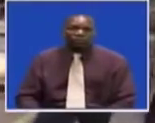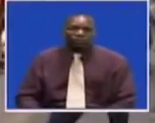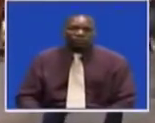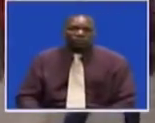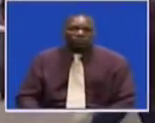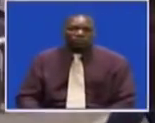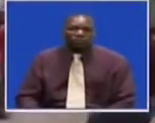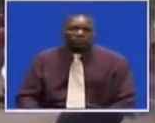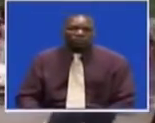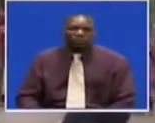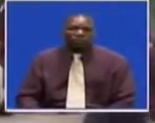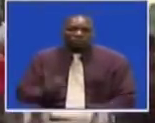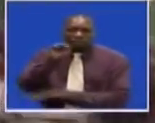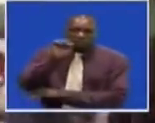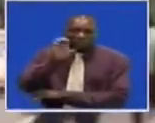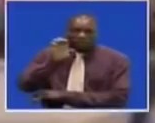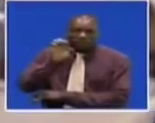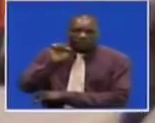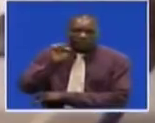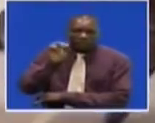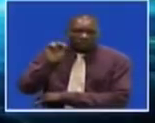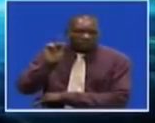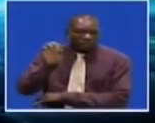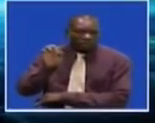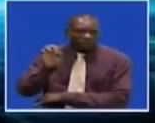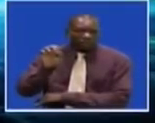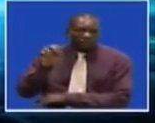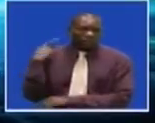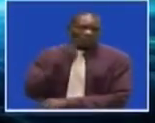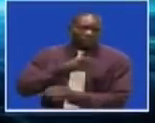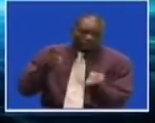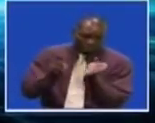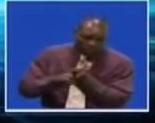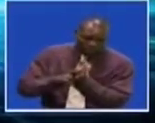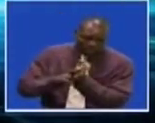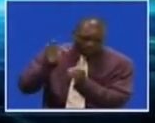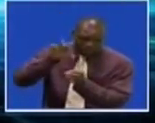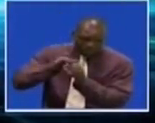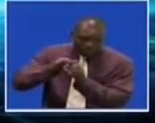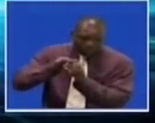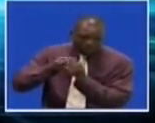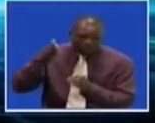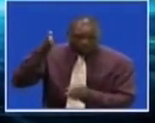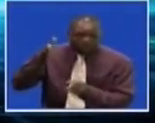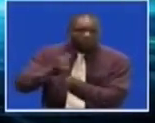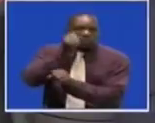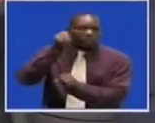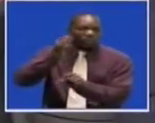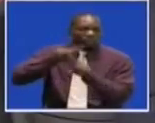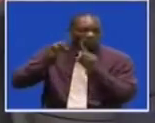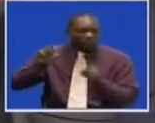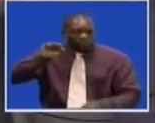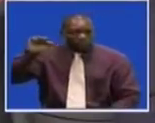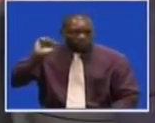The United Party for National Development has scooped the Tshisekedi parliamentary by-election, but the PF says it will petition the results on